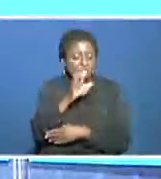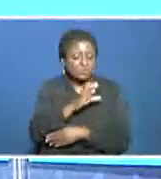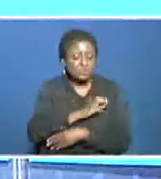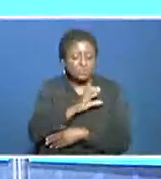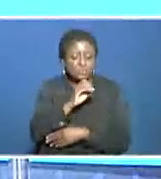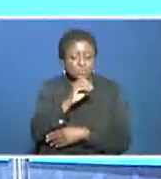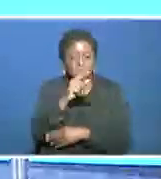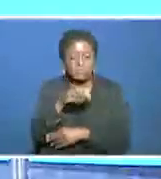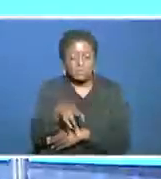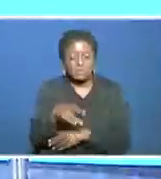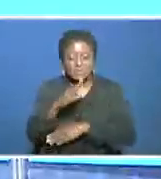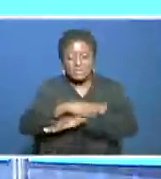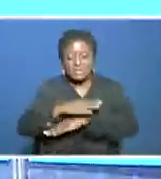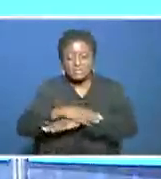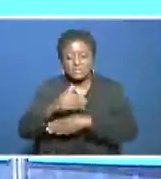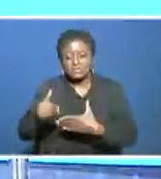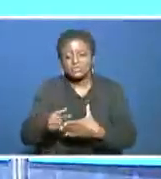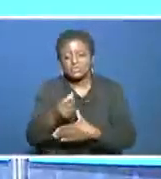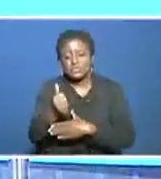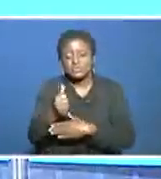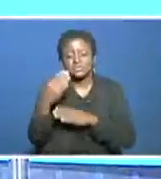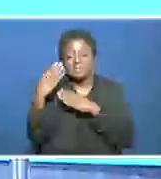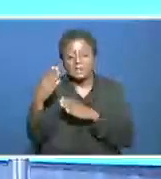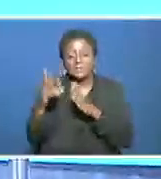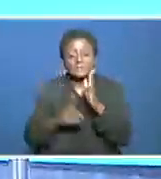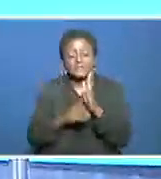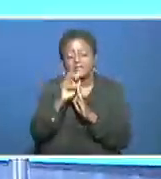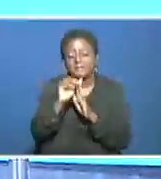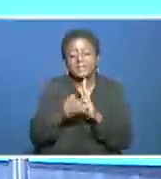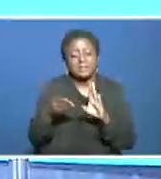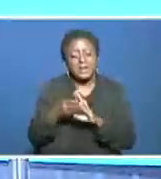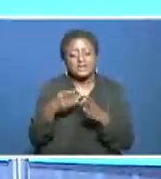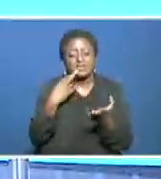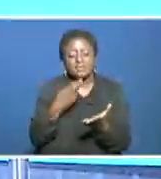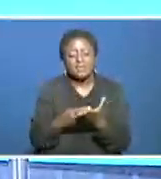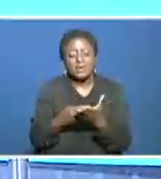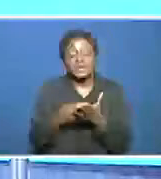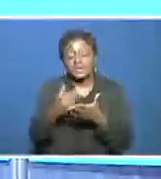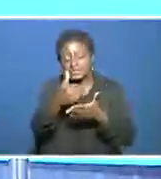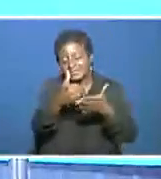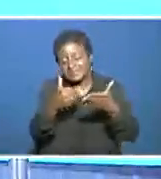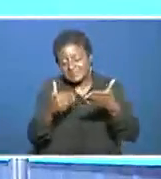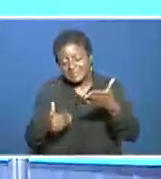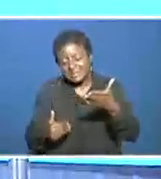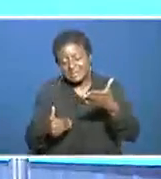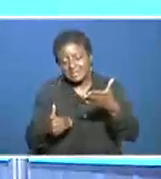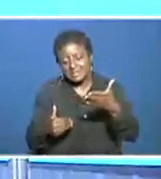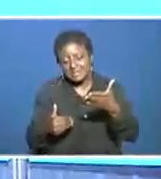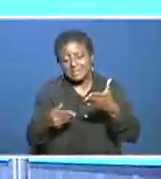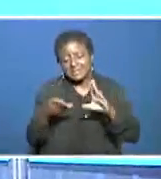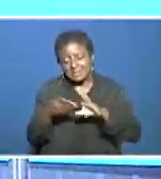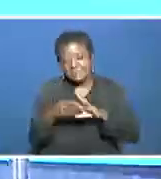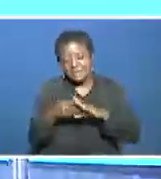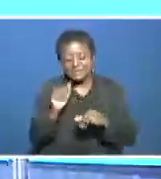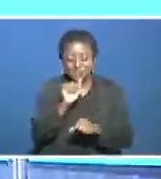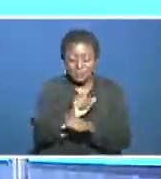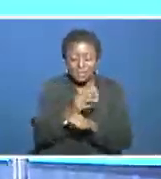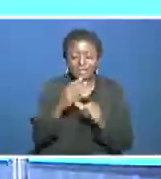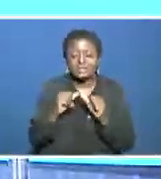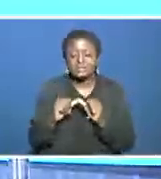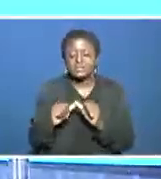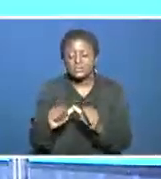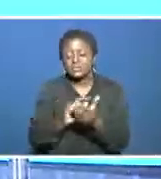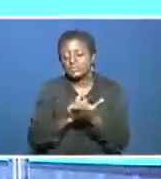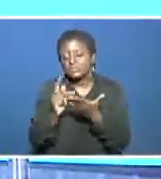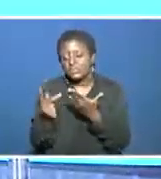latest Bahamas Development Bank report in the House of Assembly Wednesday. The report details the institution's work and its ongoing